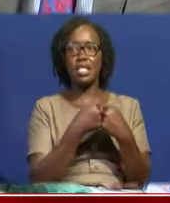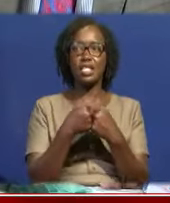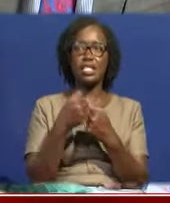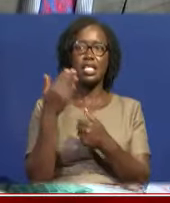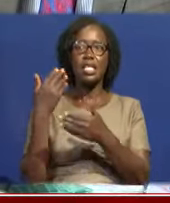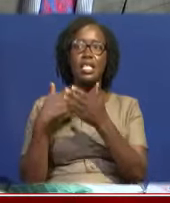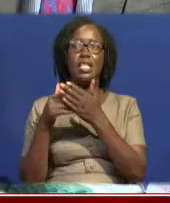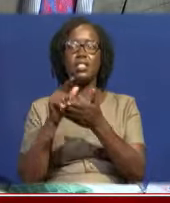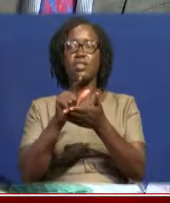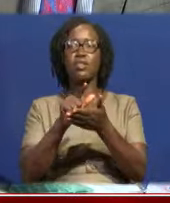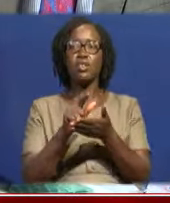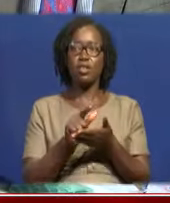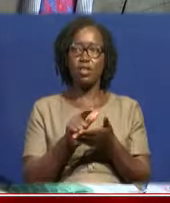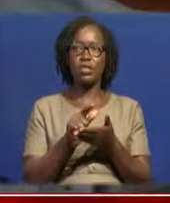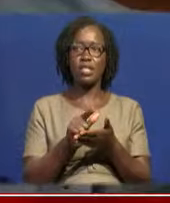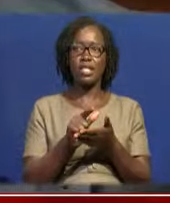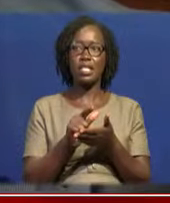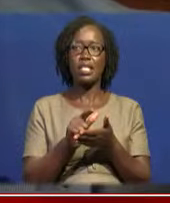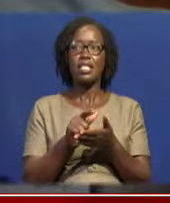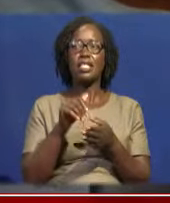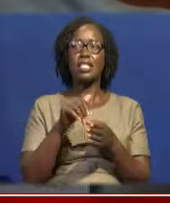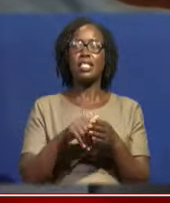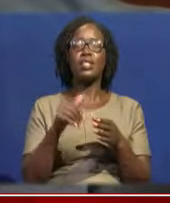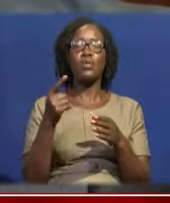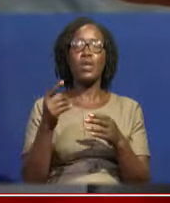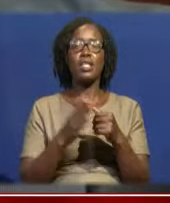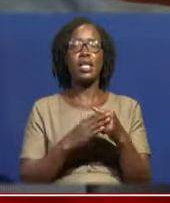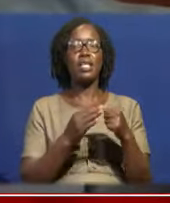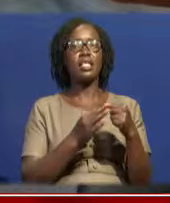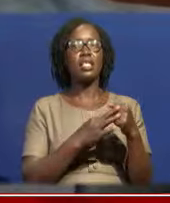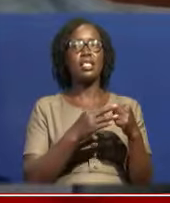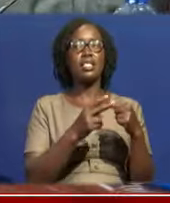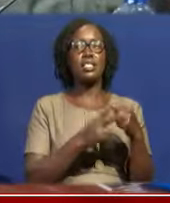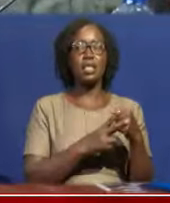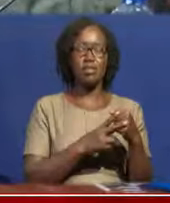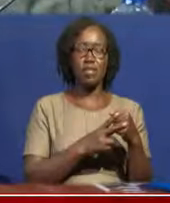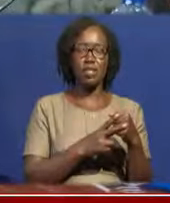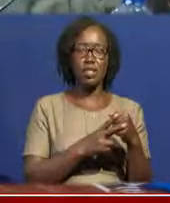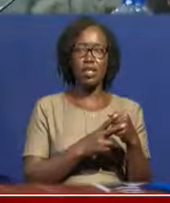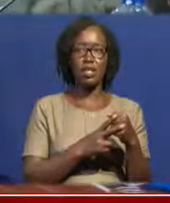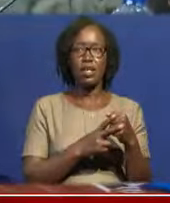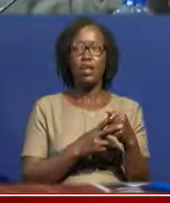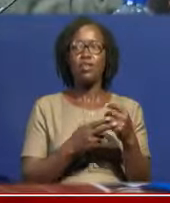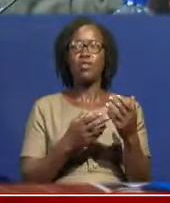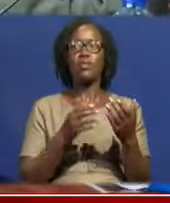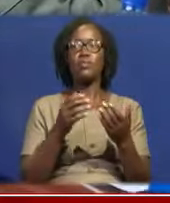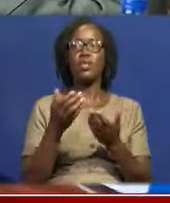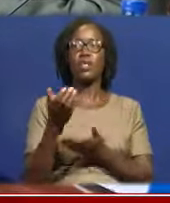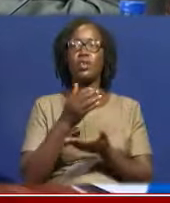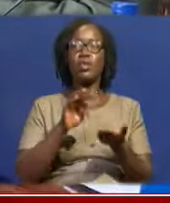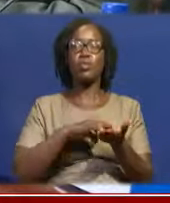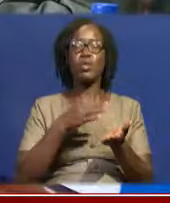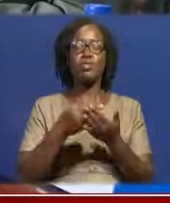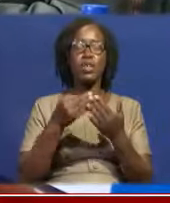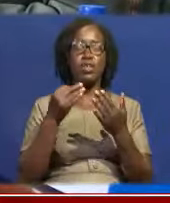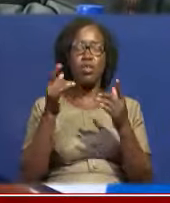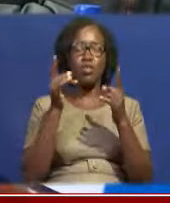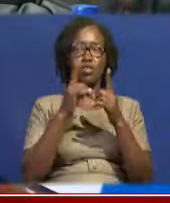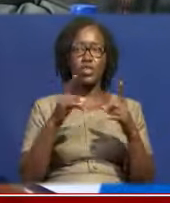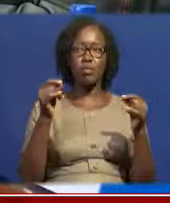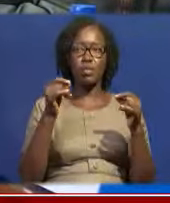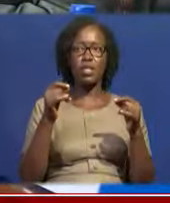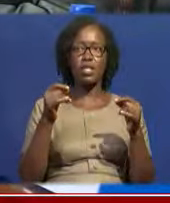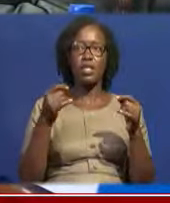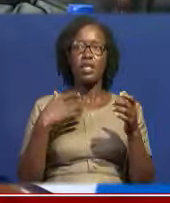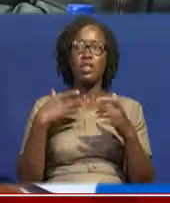a historical loan acquired in 1987 from the Overseas Economic Fund of Japan. Regarding the